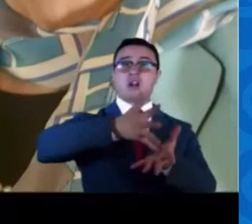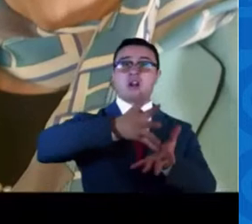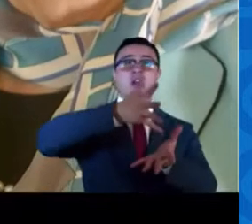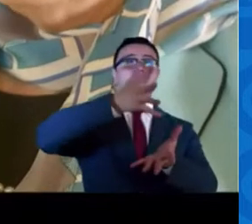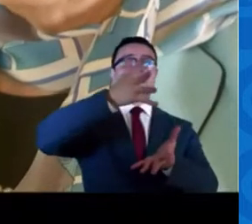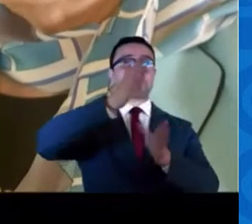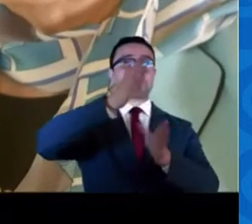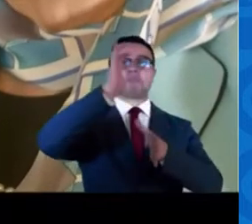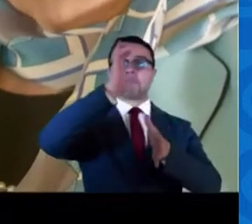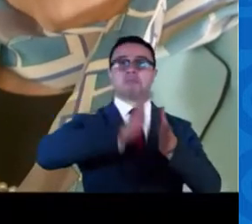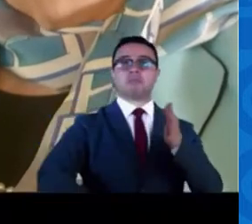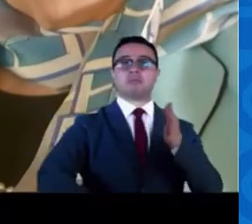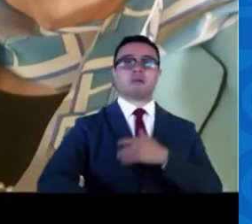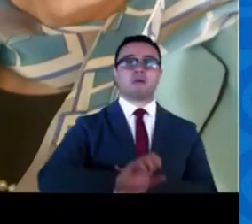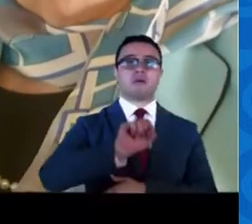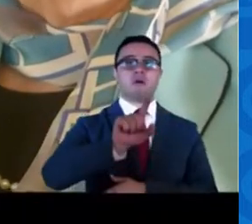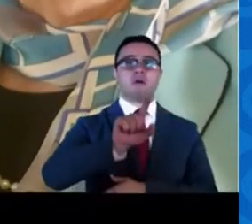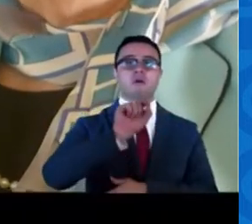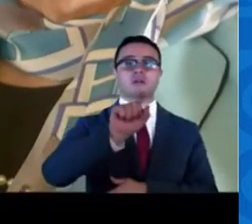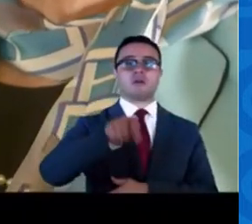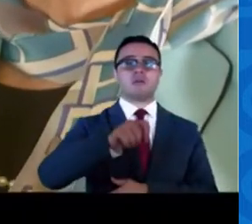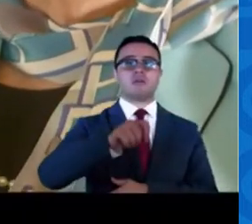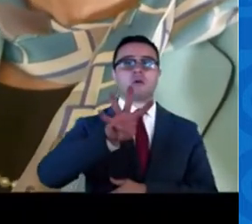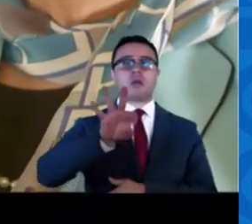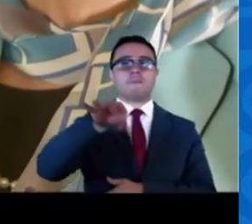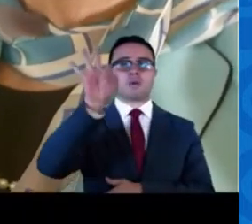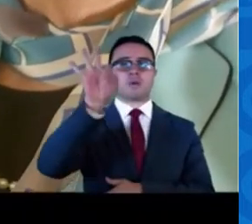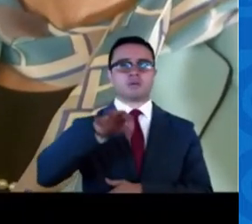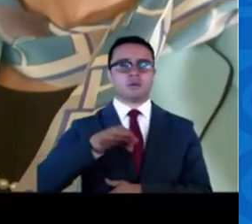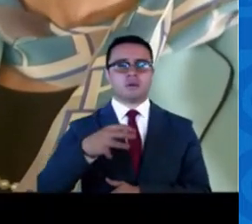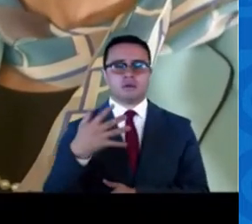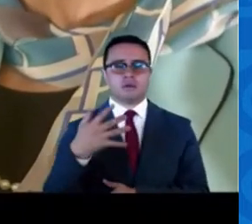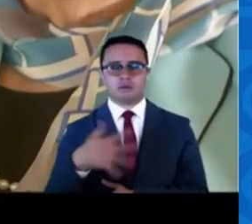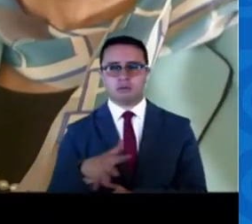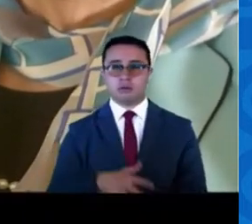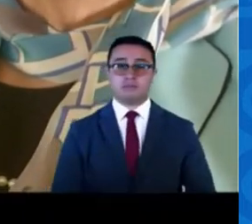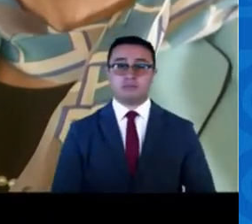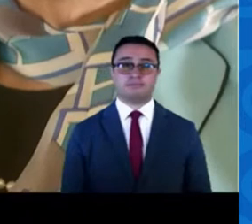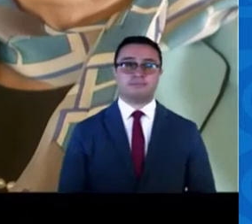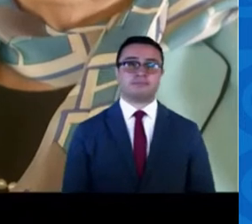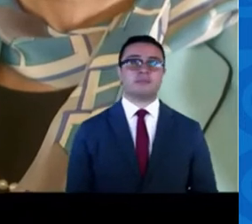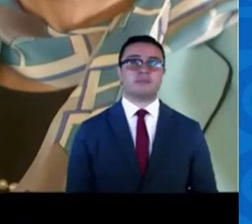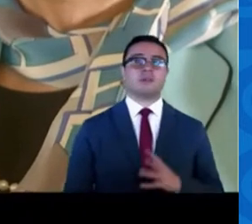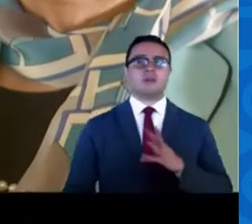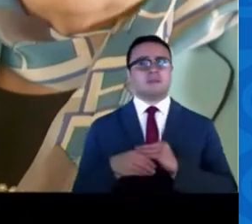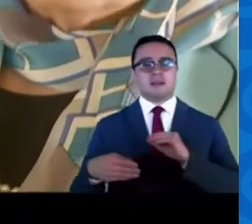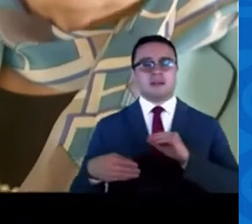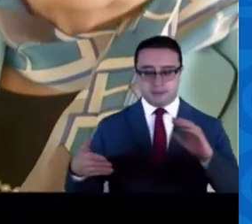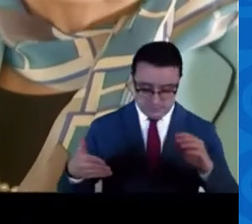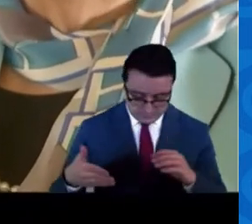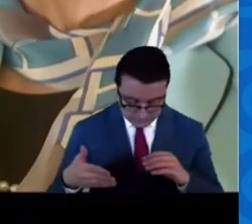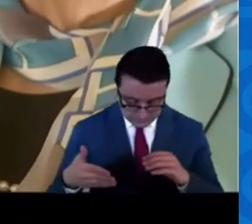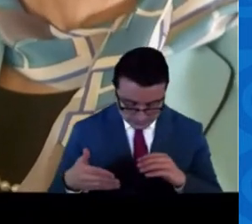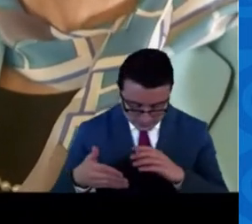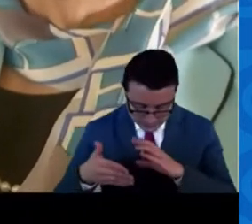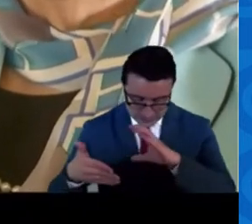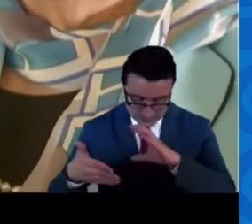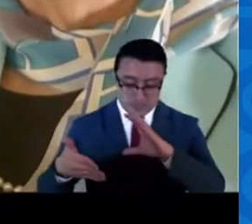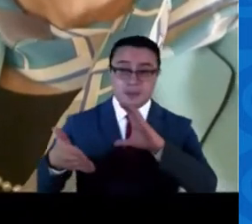the Caribbean. In our region, wealth decreased. And climate, our